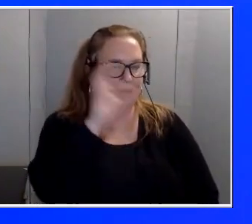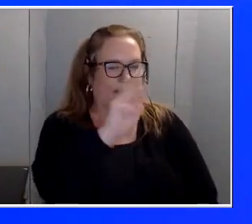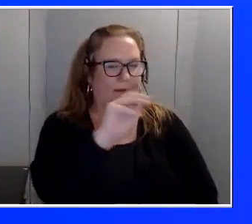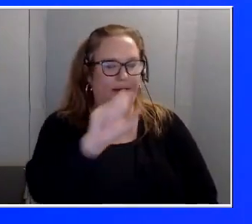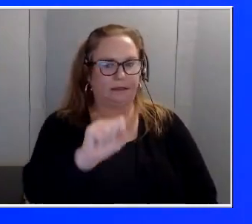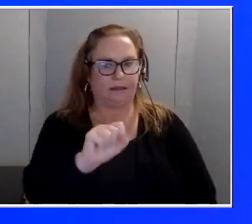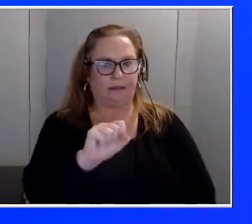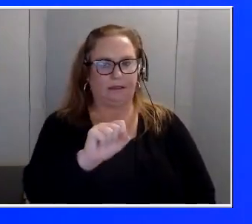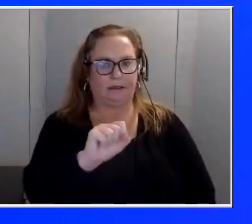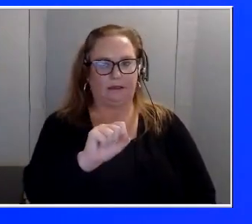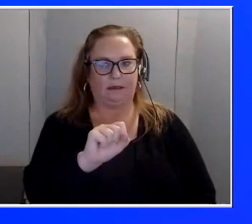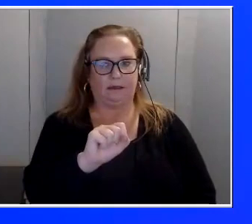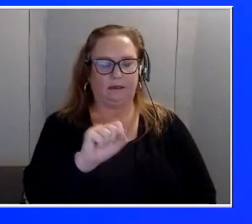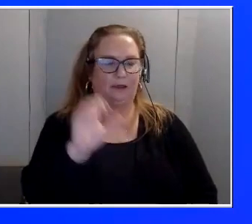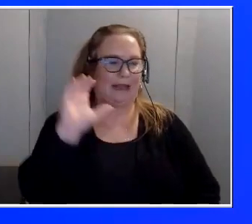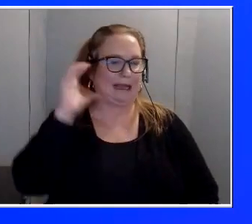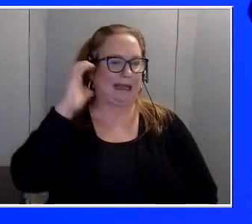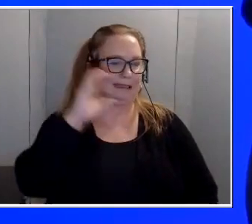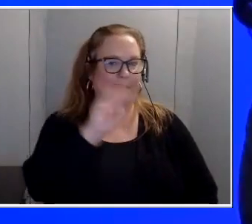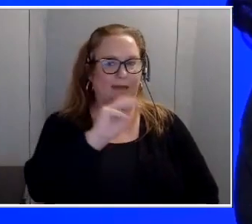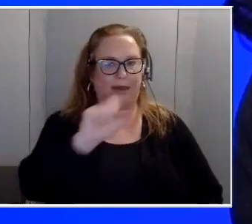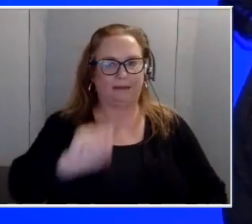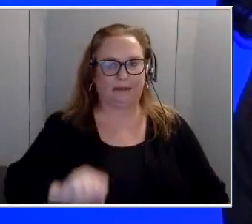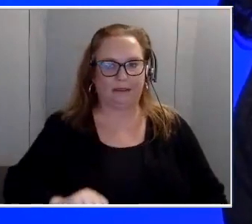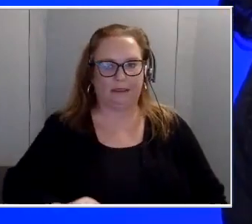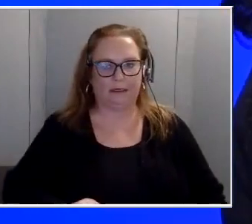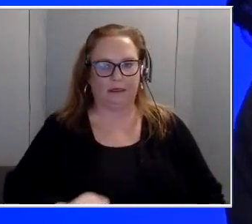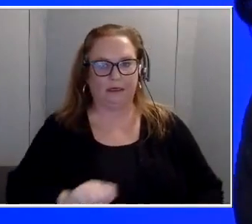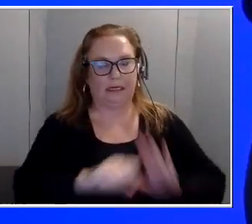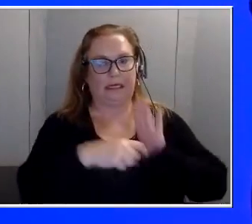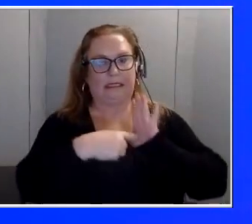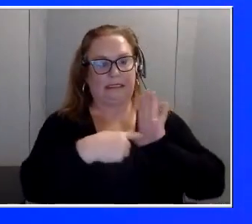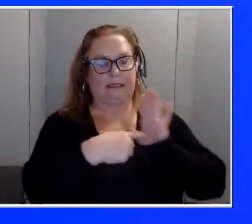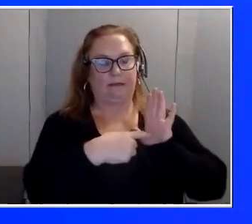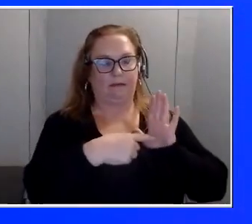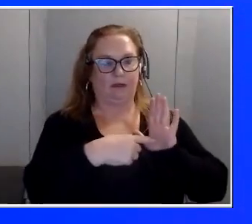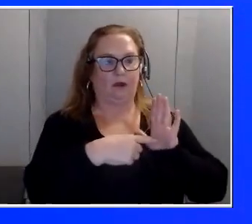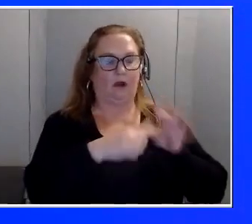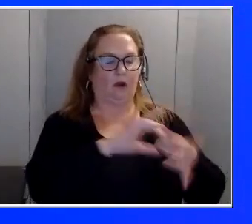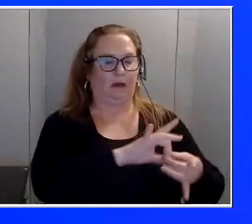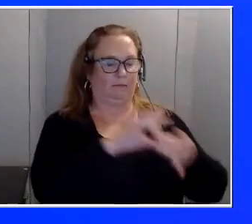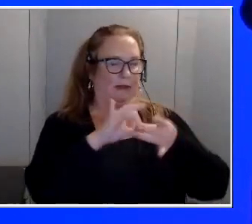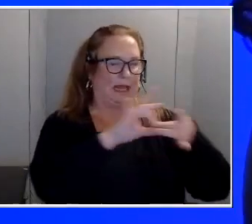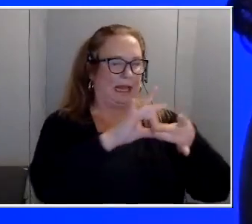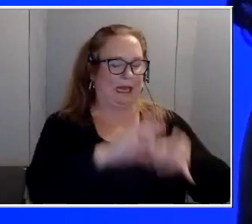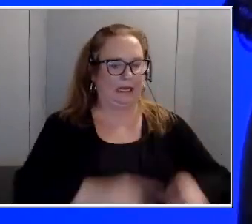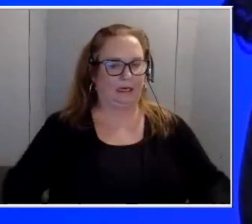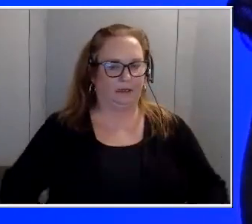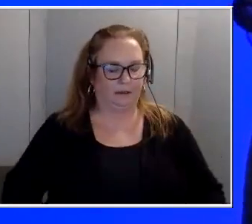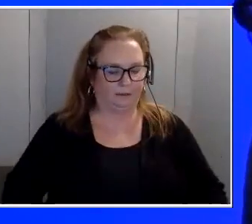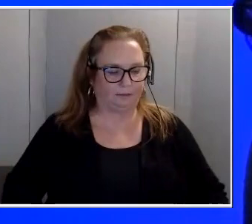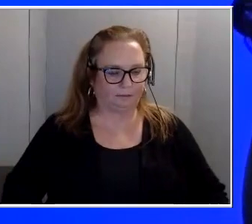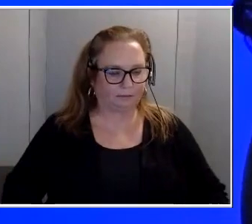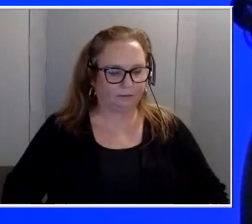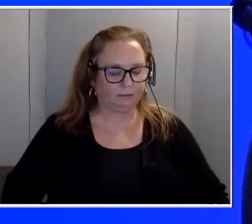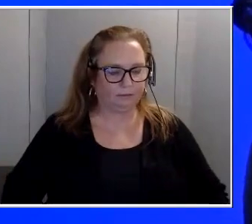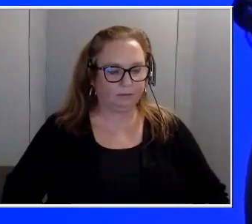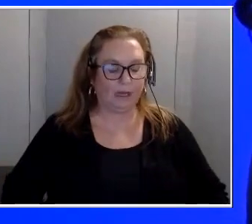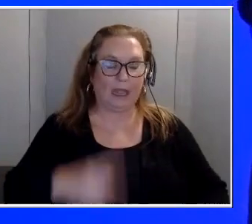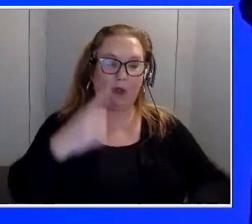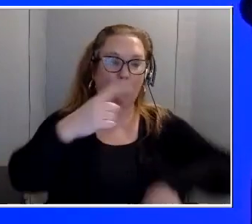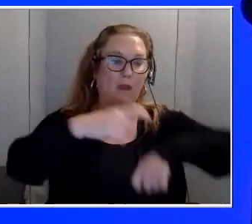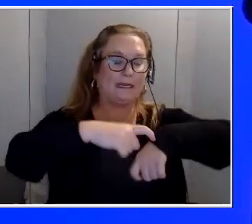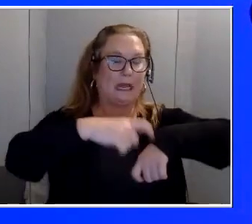they're like cousins. And so the symptoms are very, very relatable. And at one point I was just